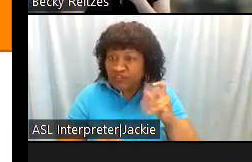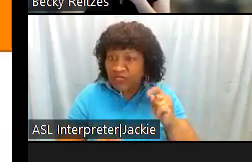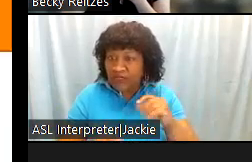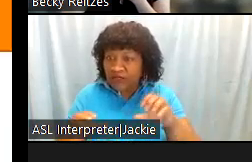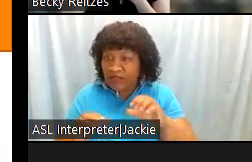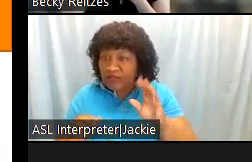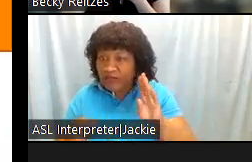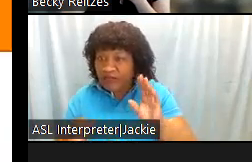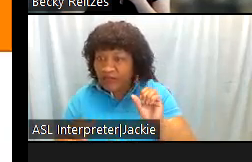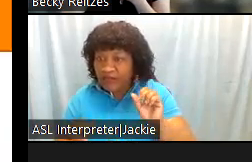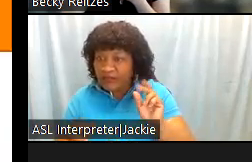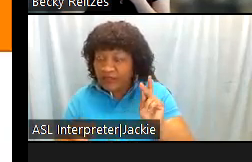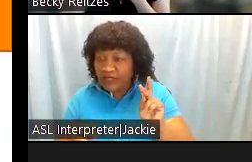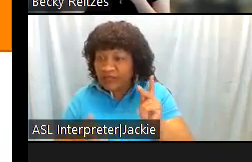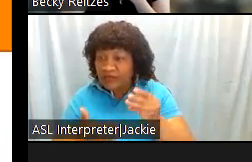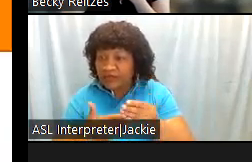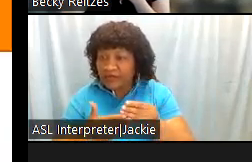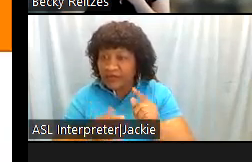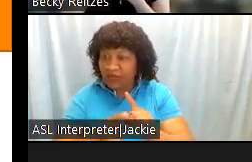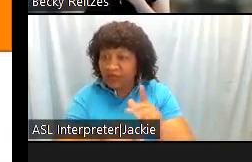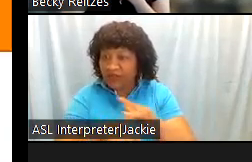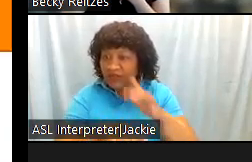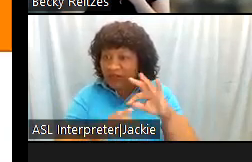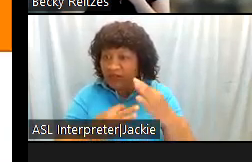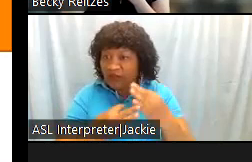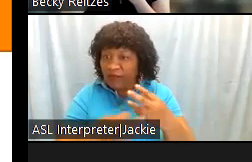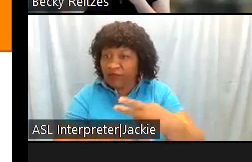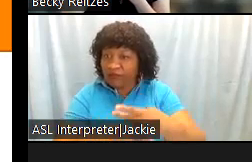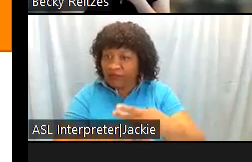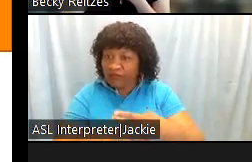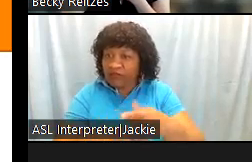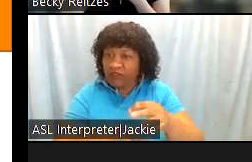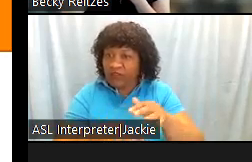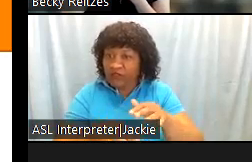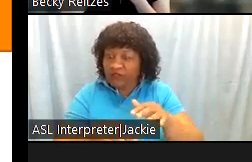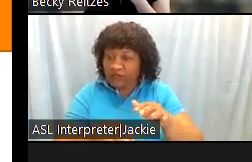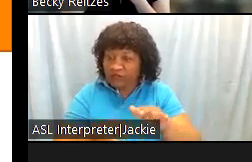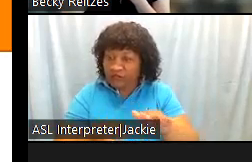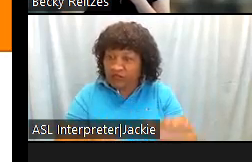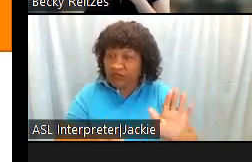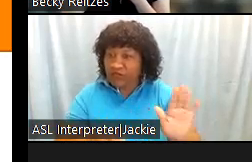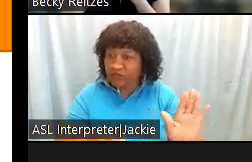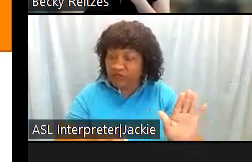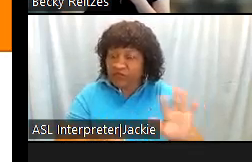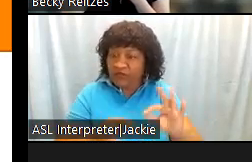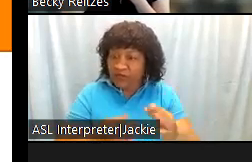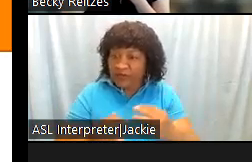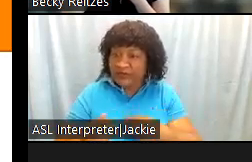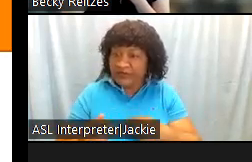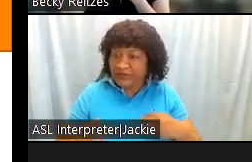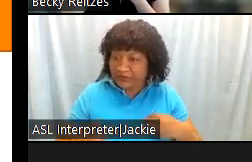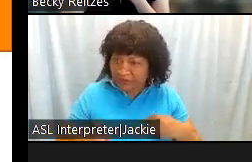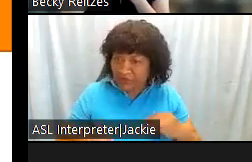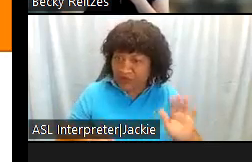BSK subsidy is it also available for families that cares for children